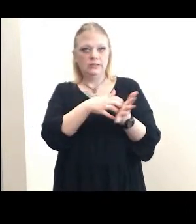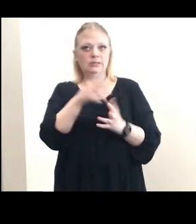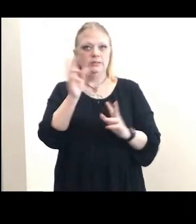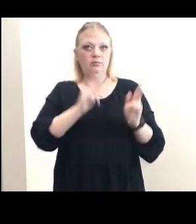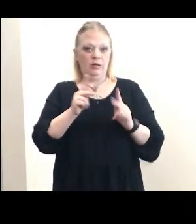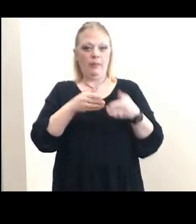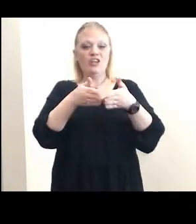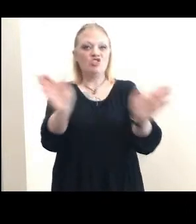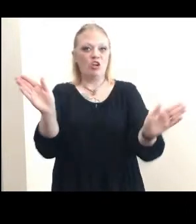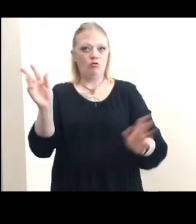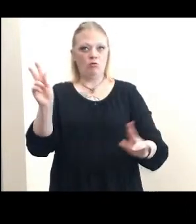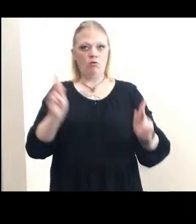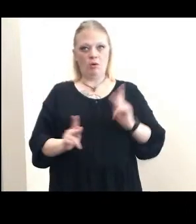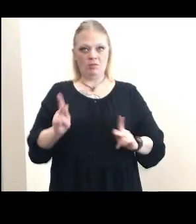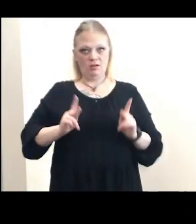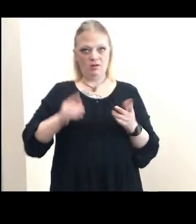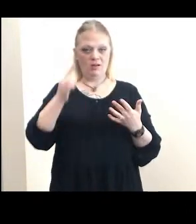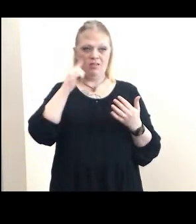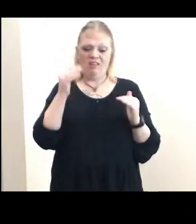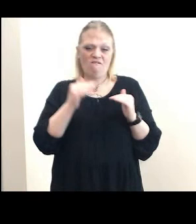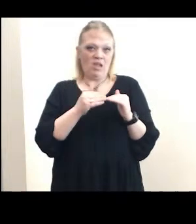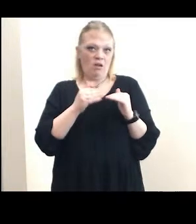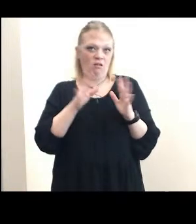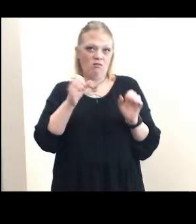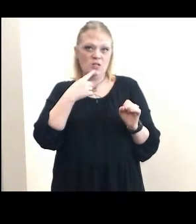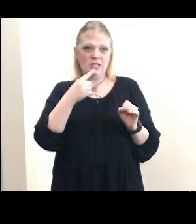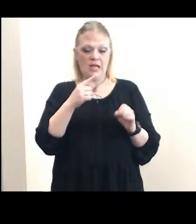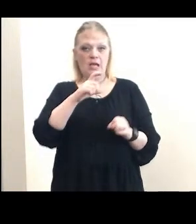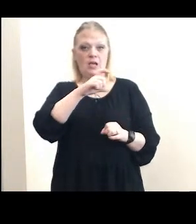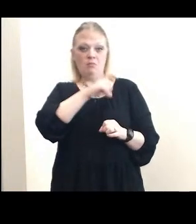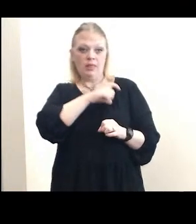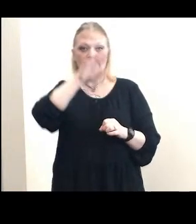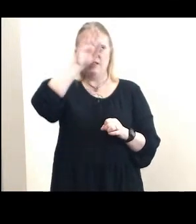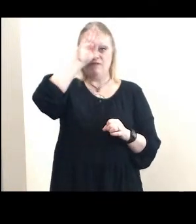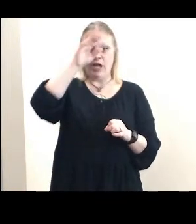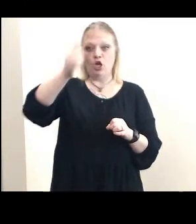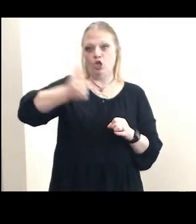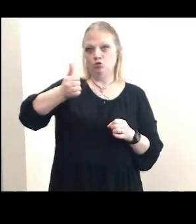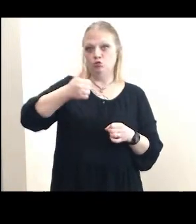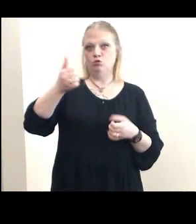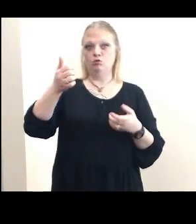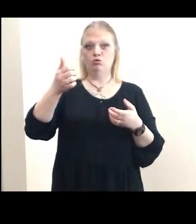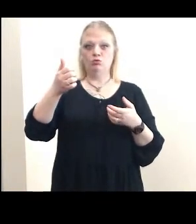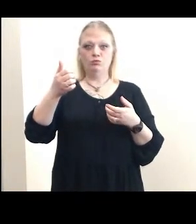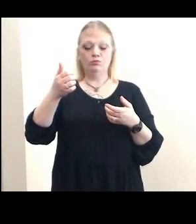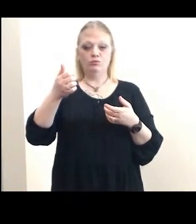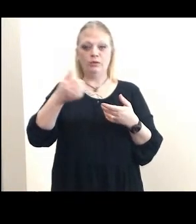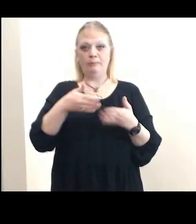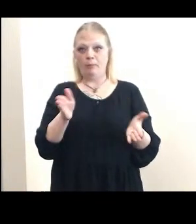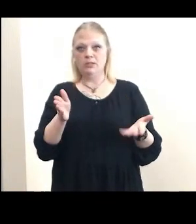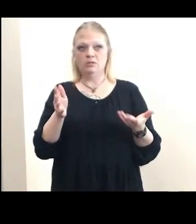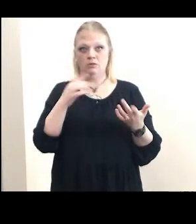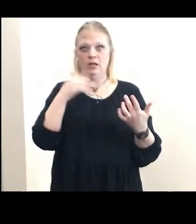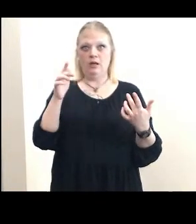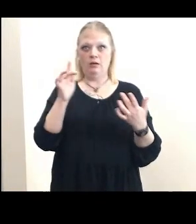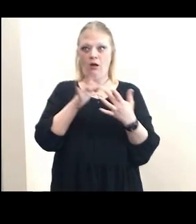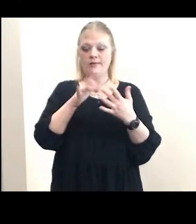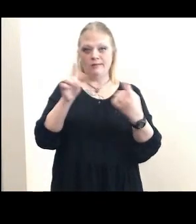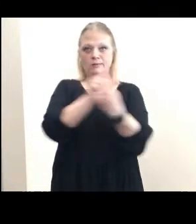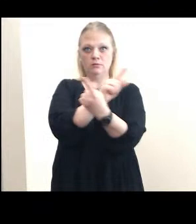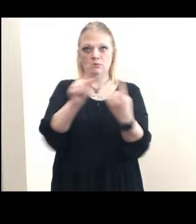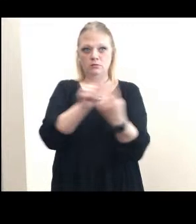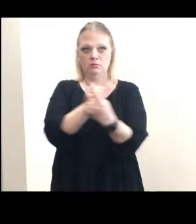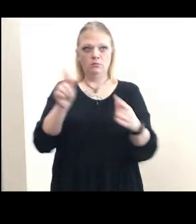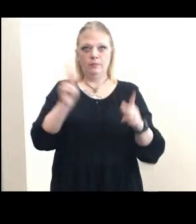public now, and I think it's fair to say we all know that police, fire, and transit workers are those that come in contact with individuals from across